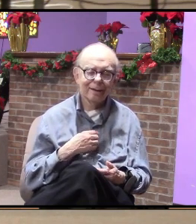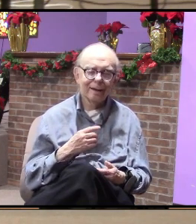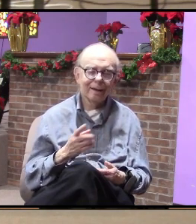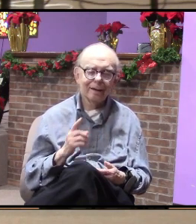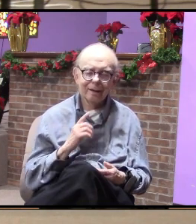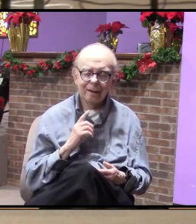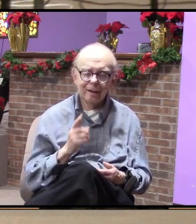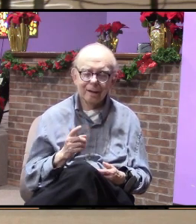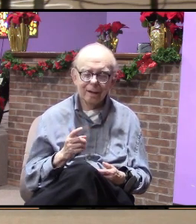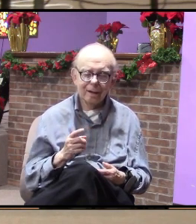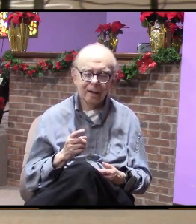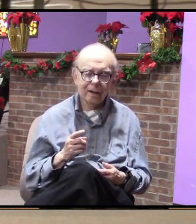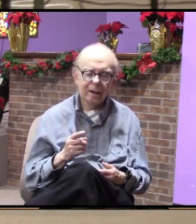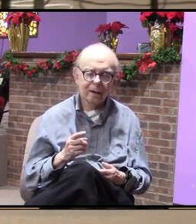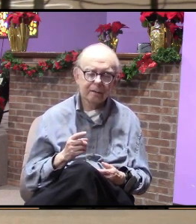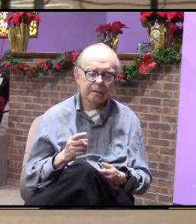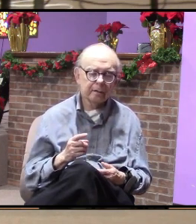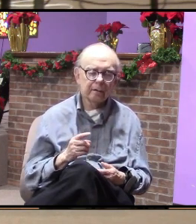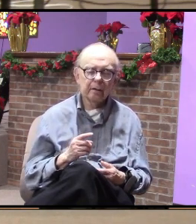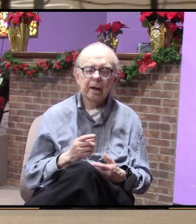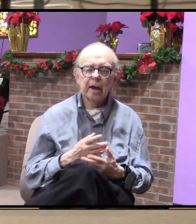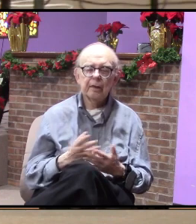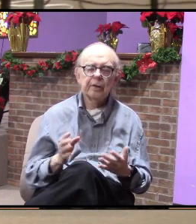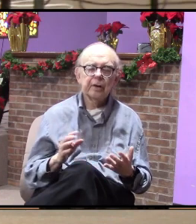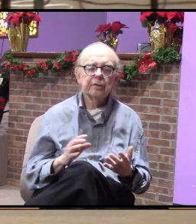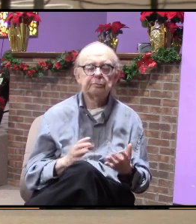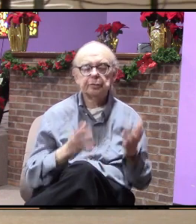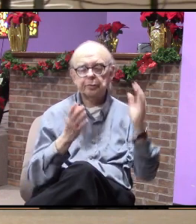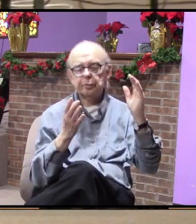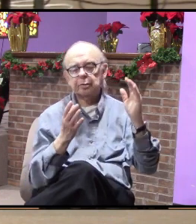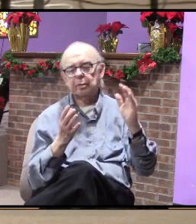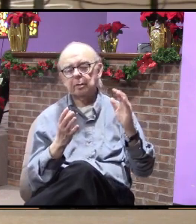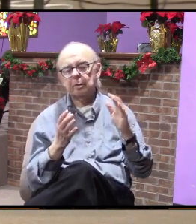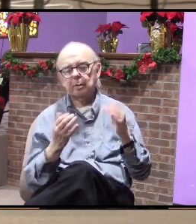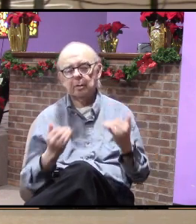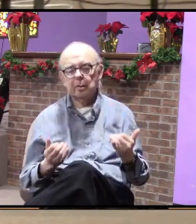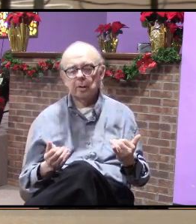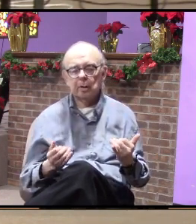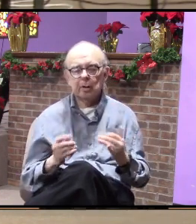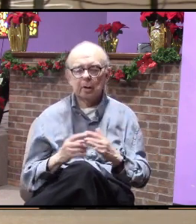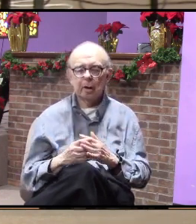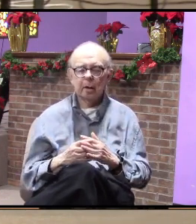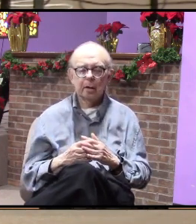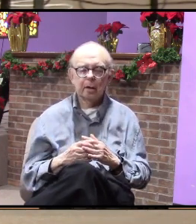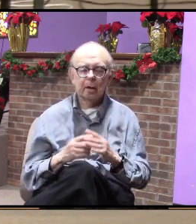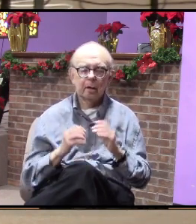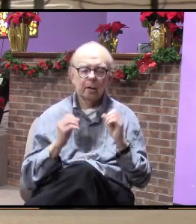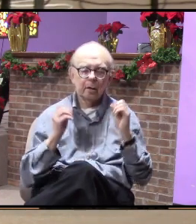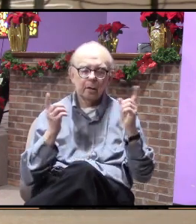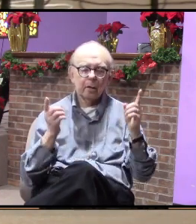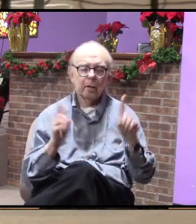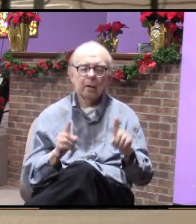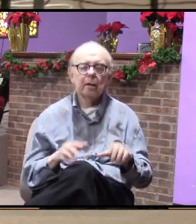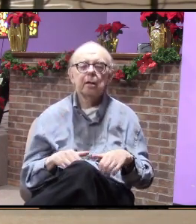It throws everything out of sync, and it now begins a chaotic